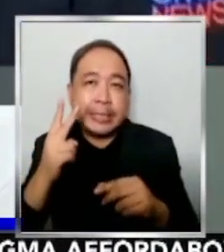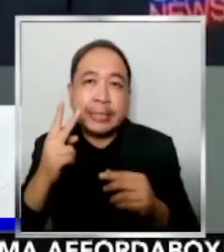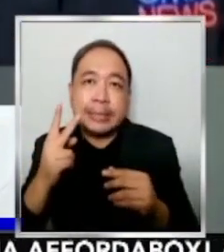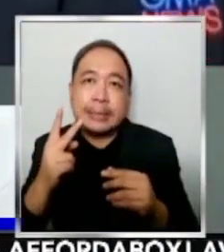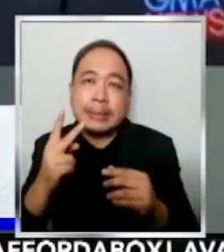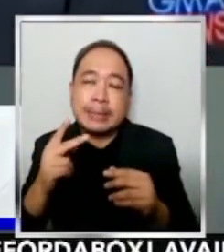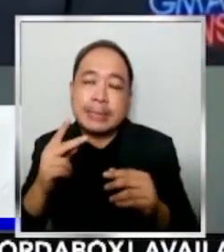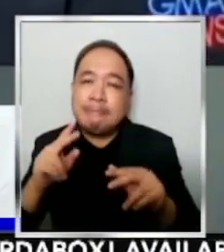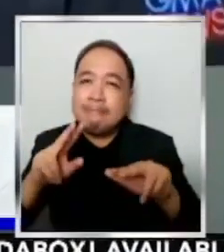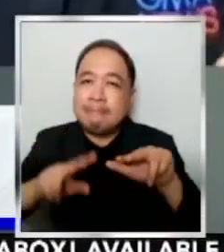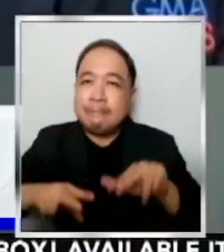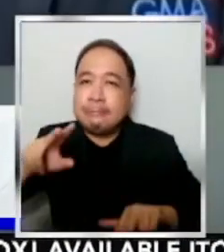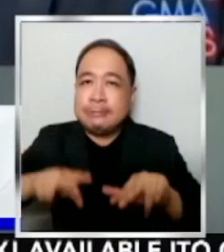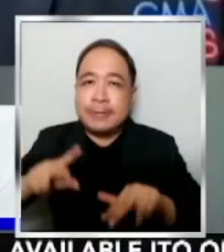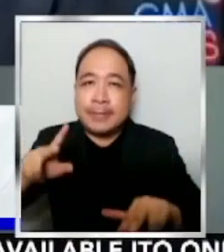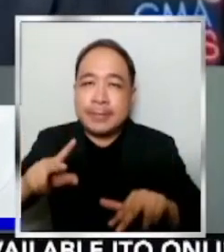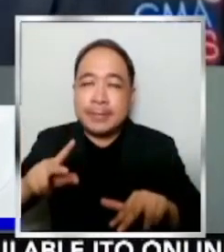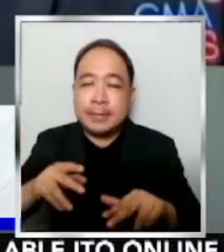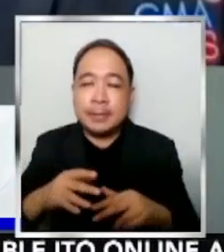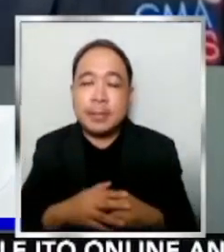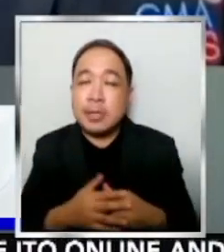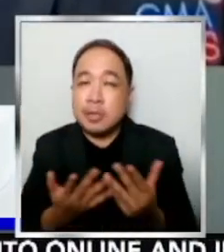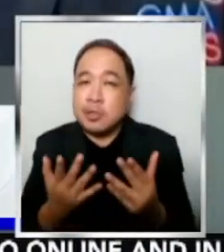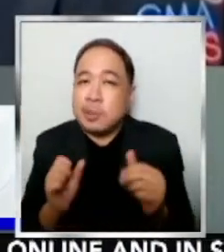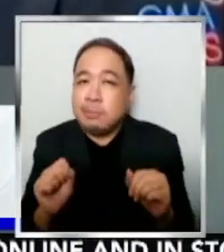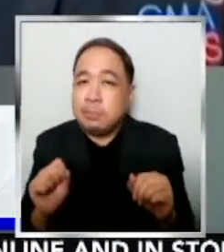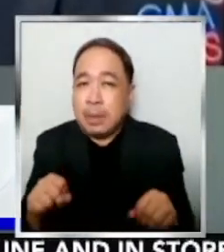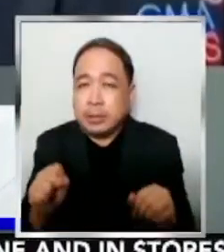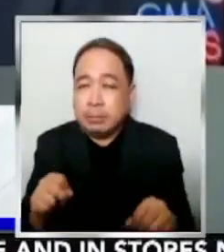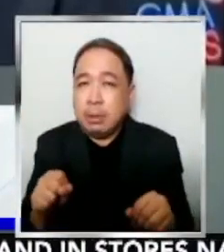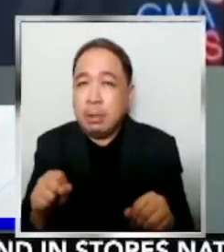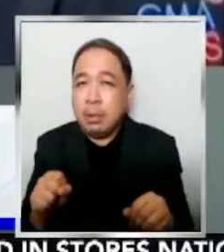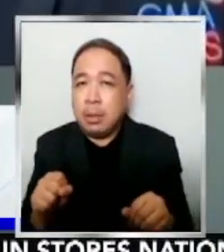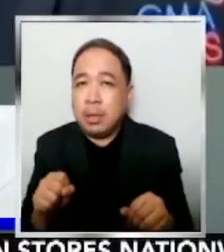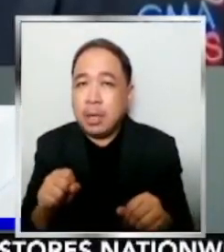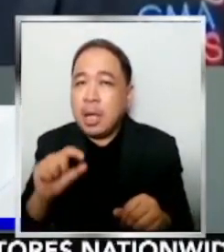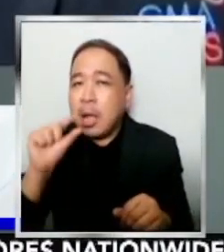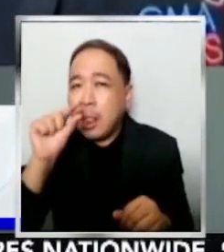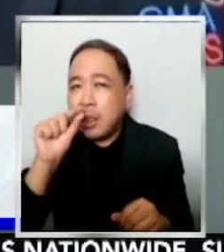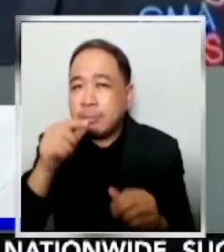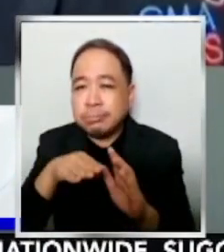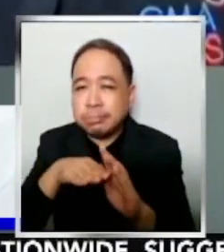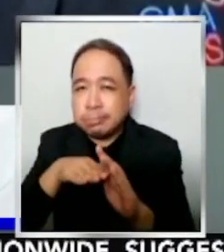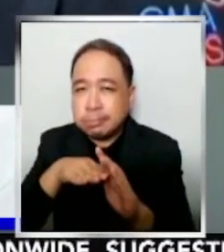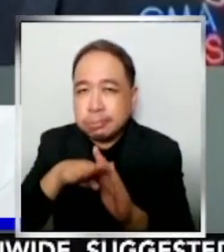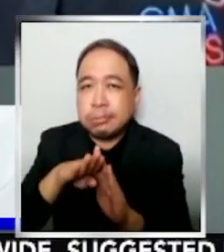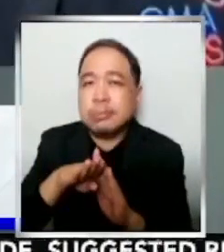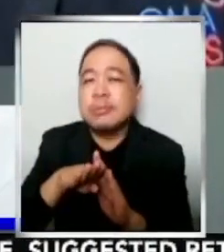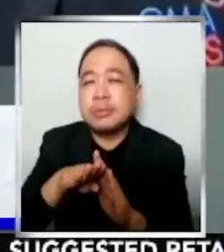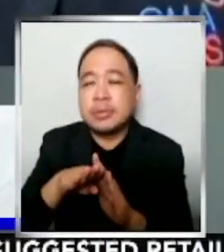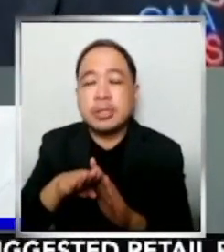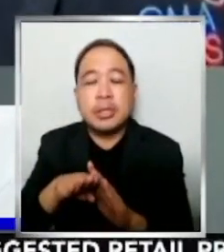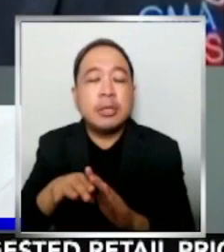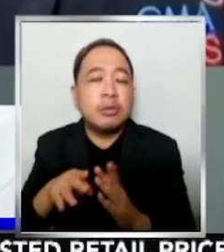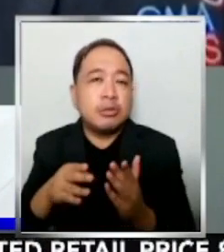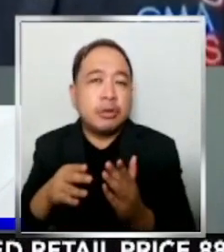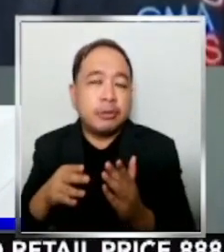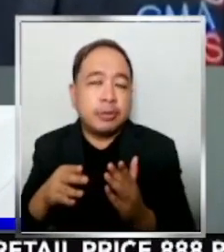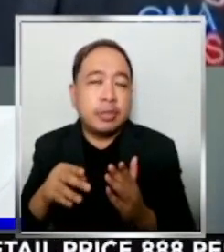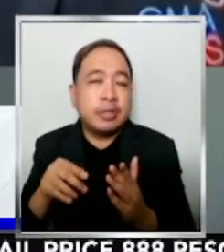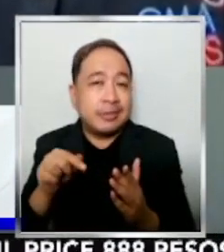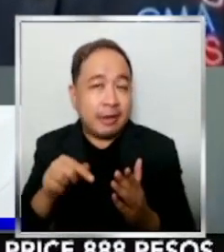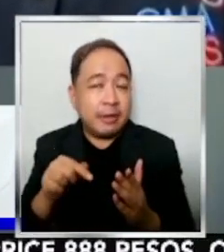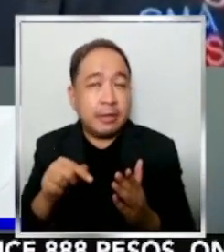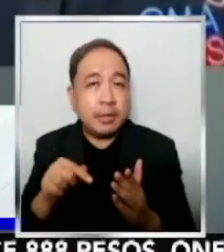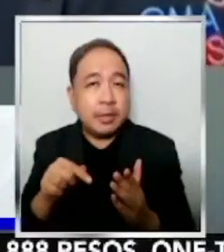can lead to a possible small surge or weak surge na tinatawag, which would be, you know, several